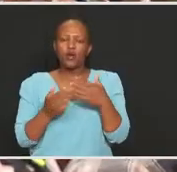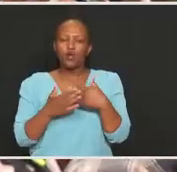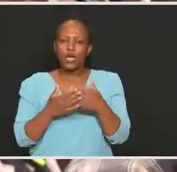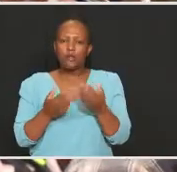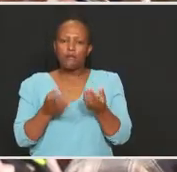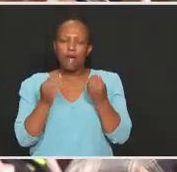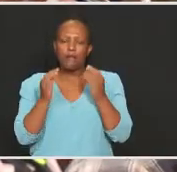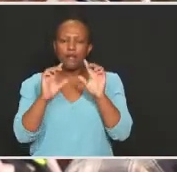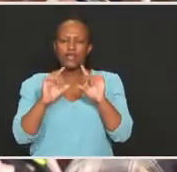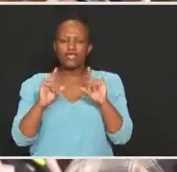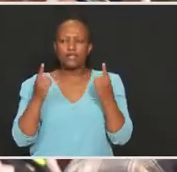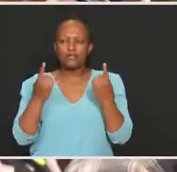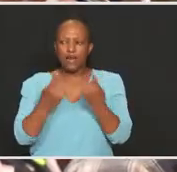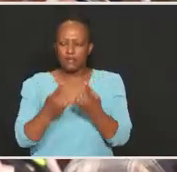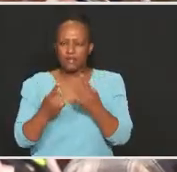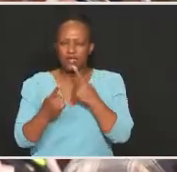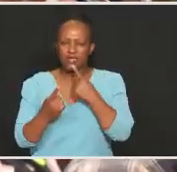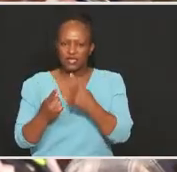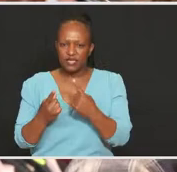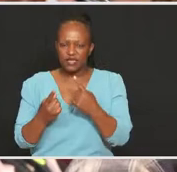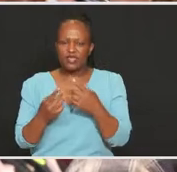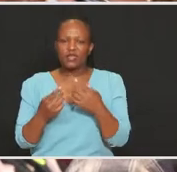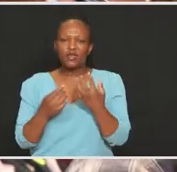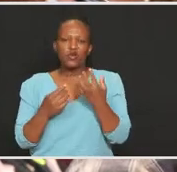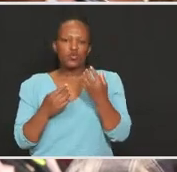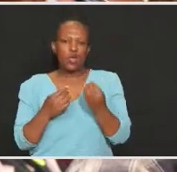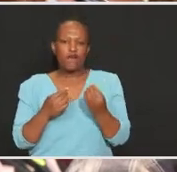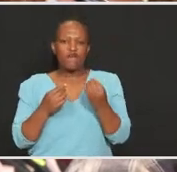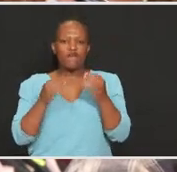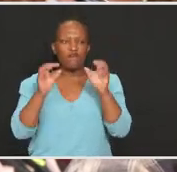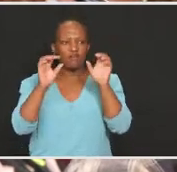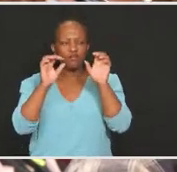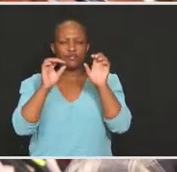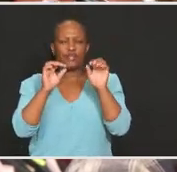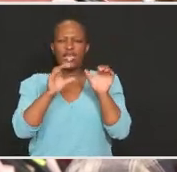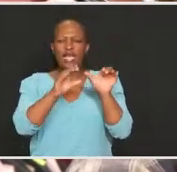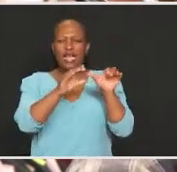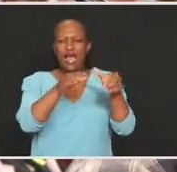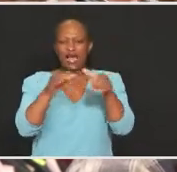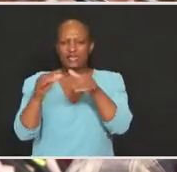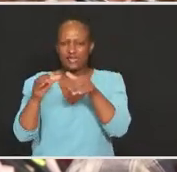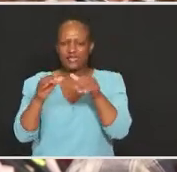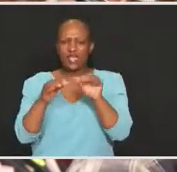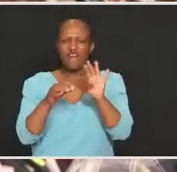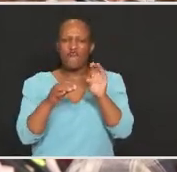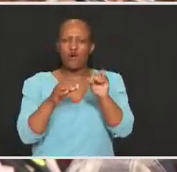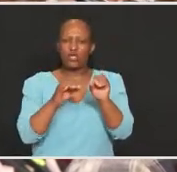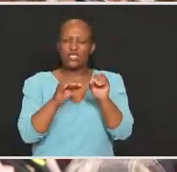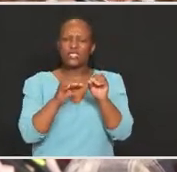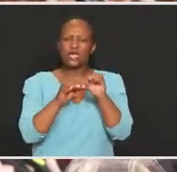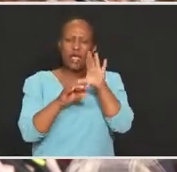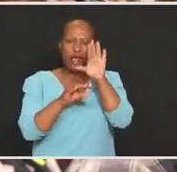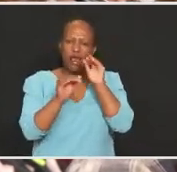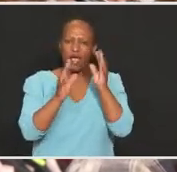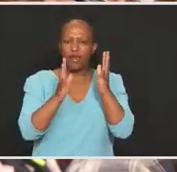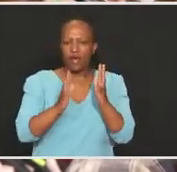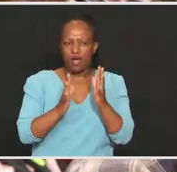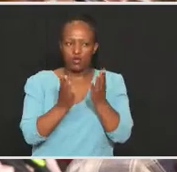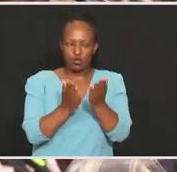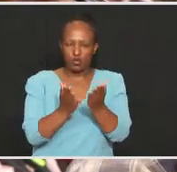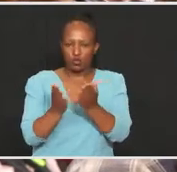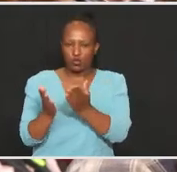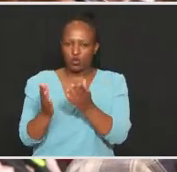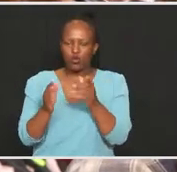the Department saying you've got 10 classrooms with 40 people this is your capacity and classroom